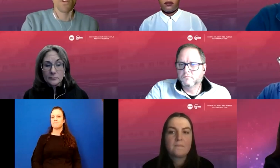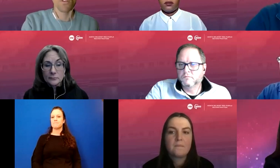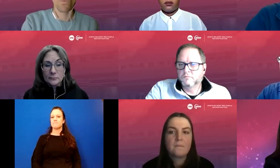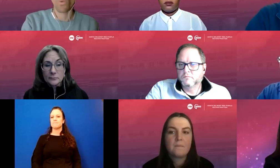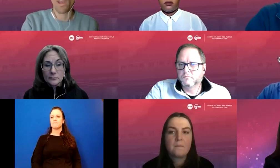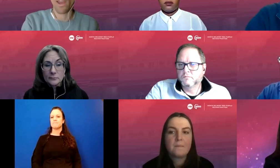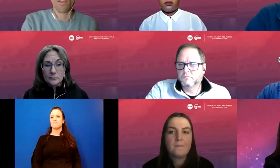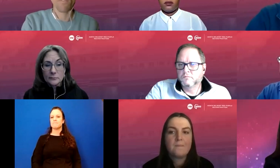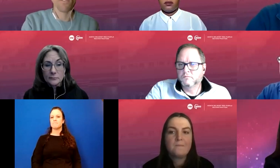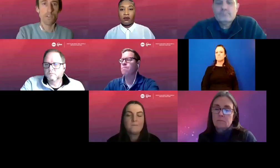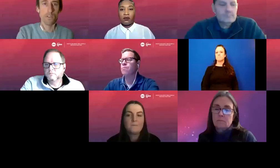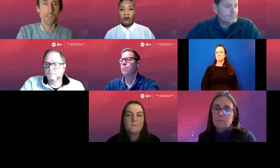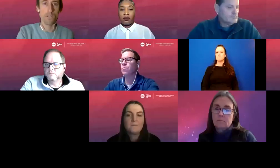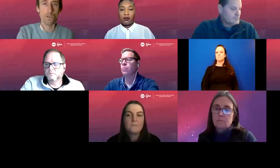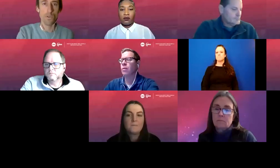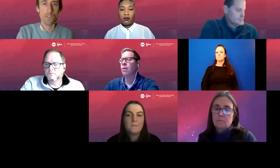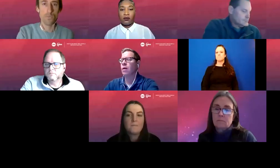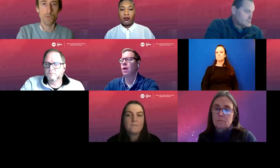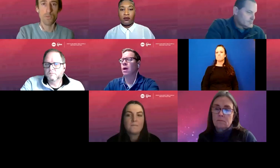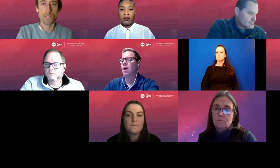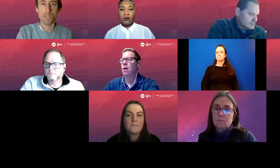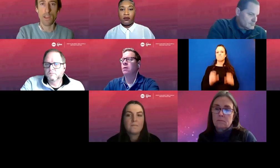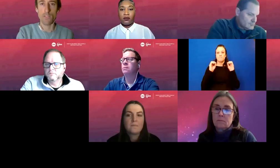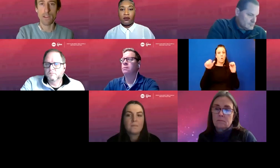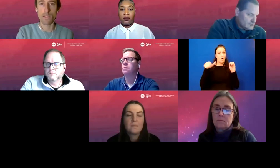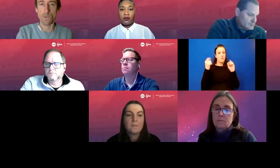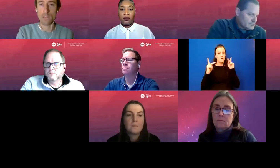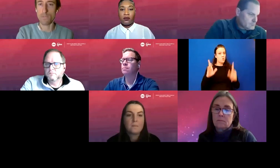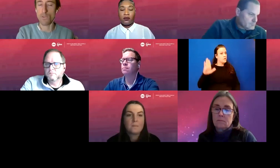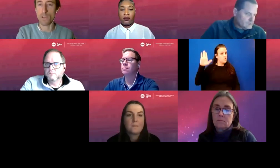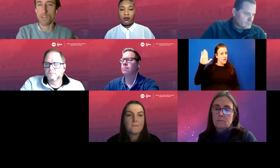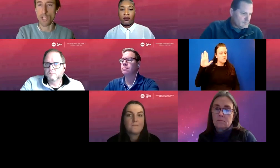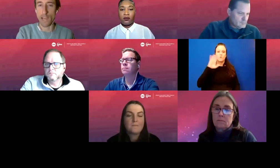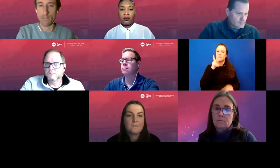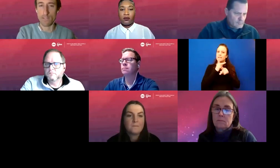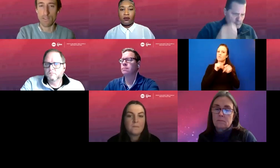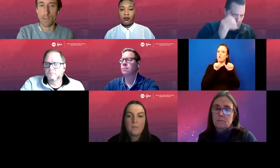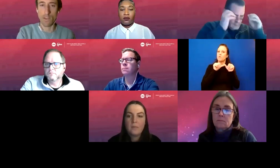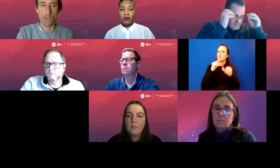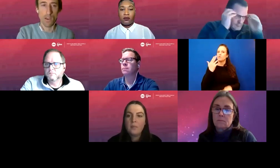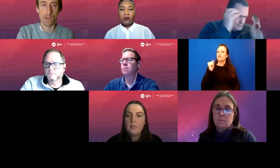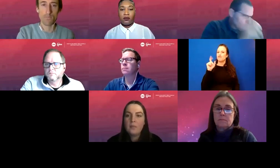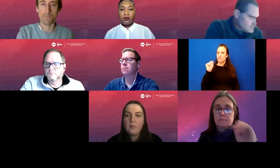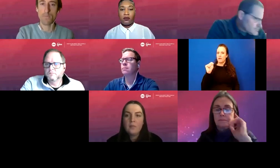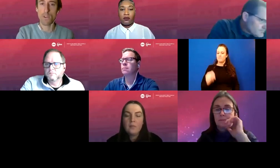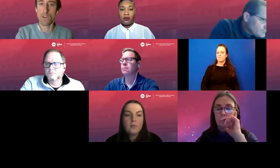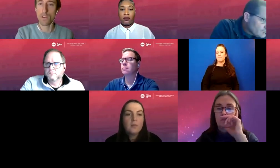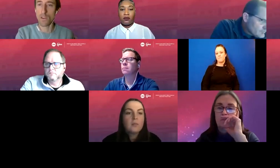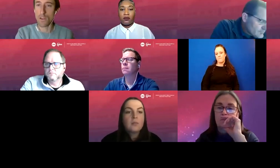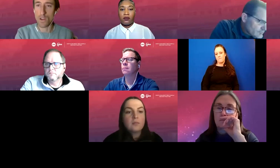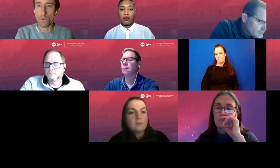Um, we have no other people raising their hand right now, so I'll keep going in the chat. Um,